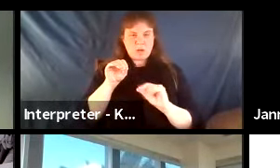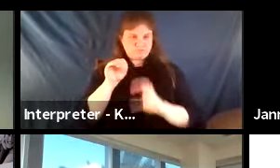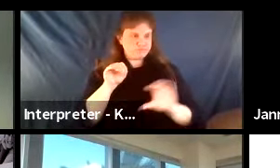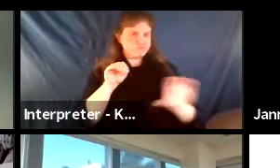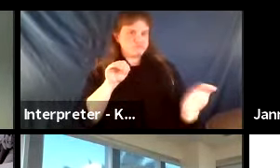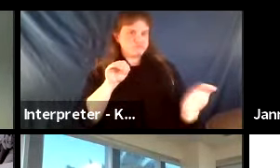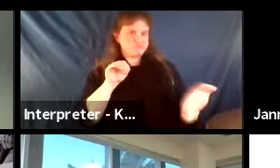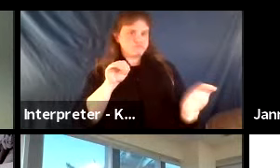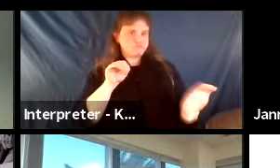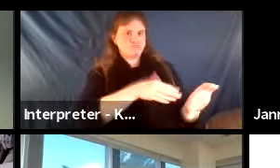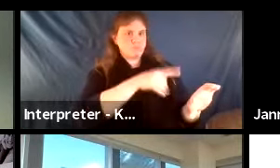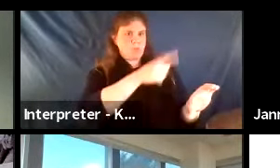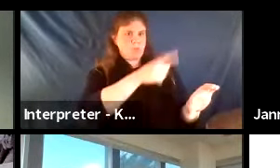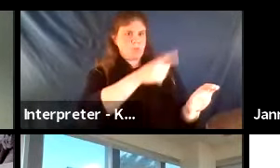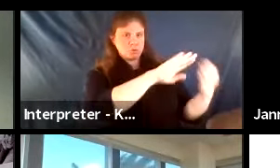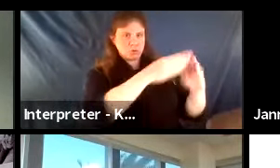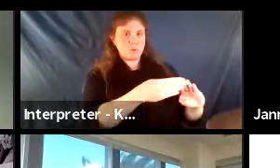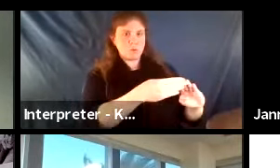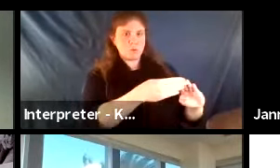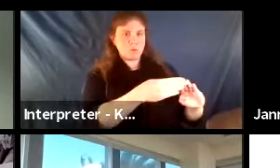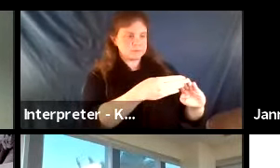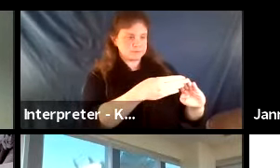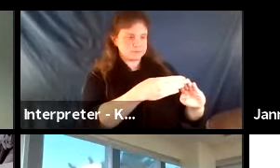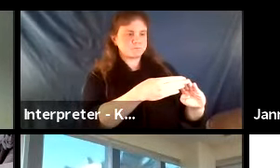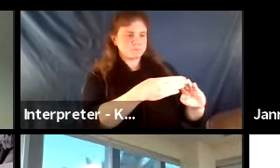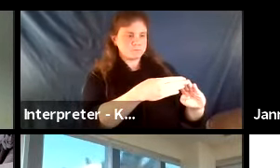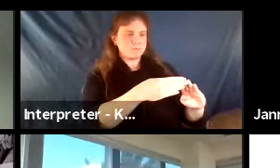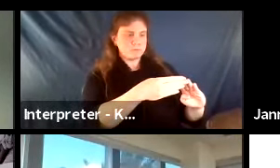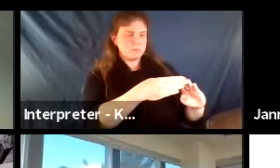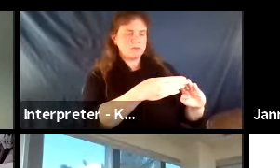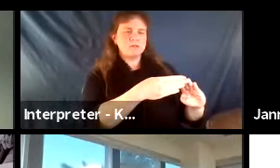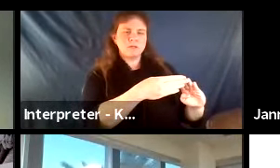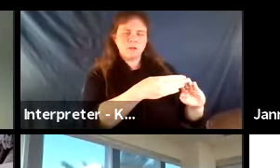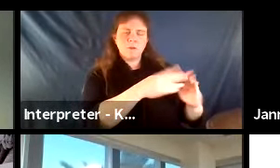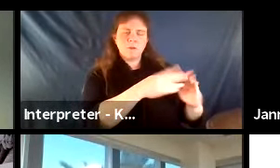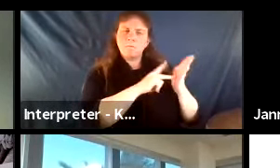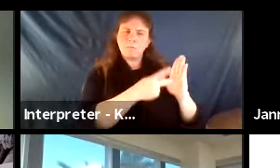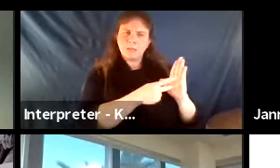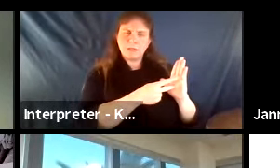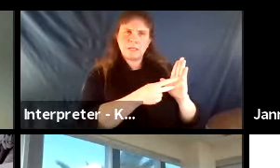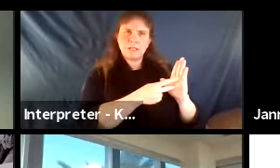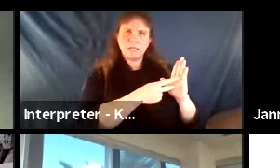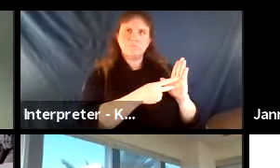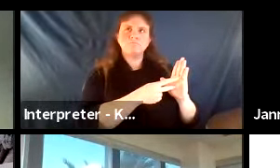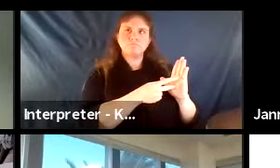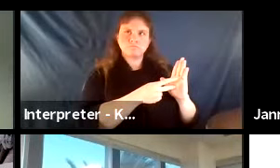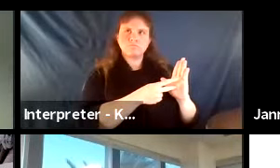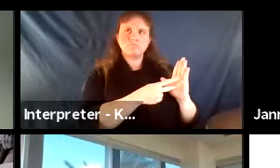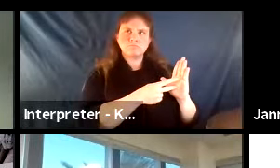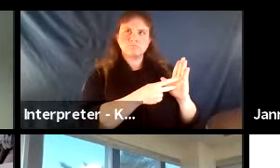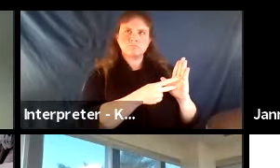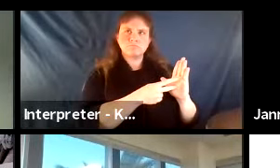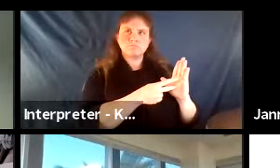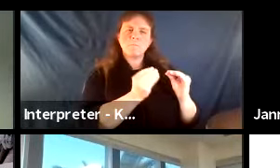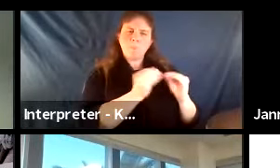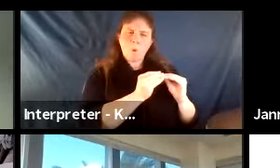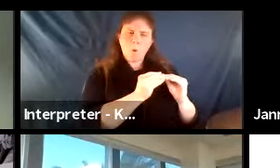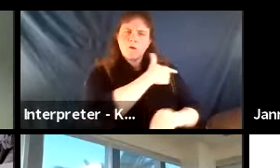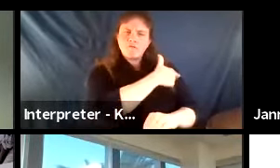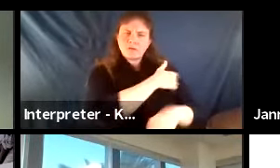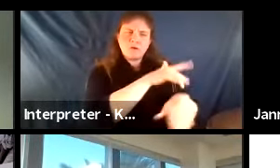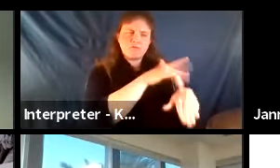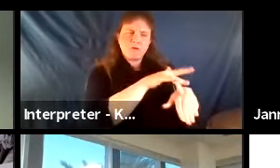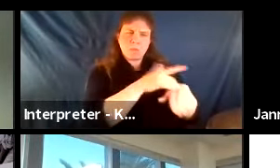essentially what that means is that it would be a way to allocate slightly greater doses of vaccine